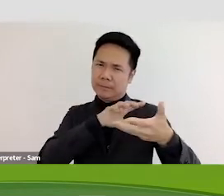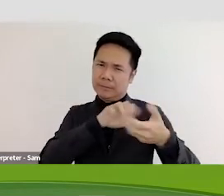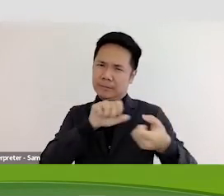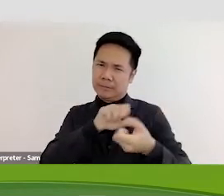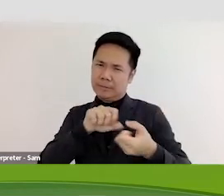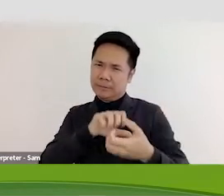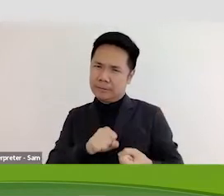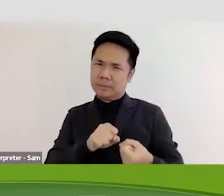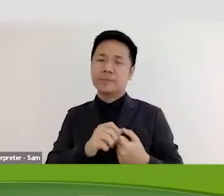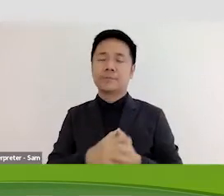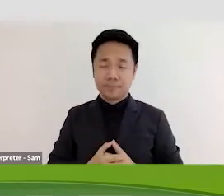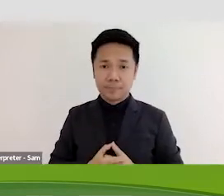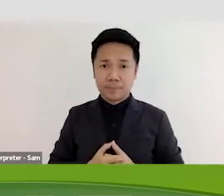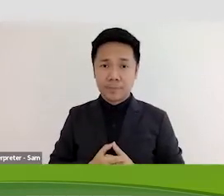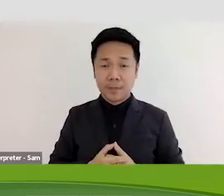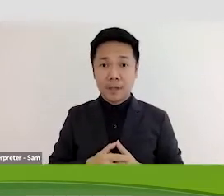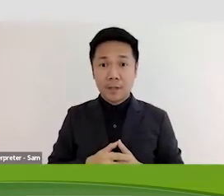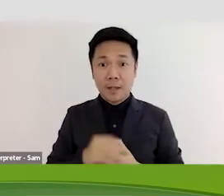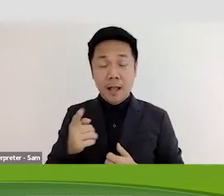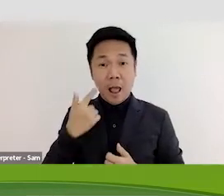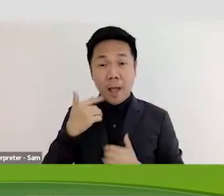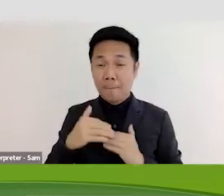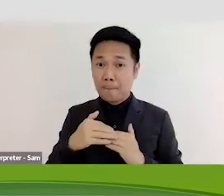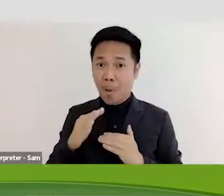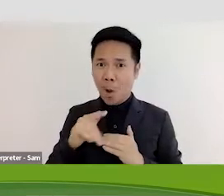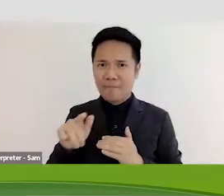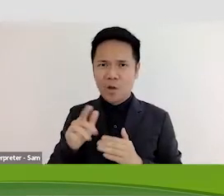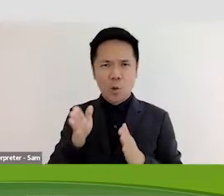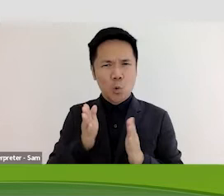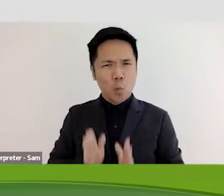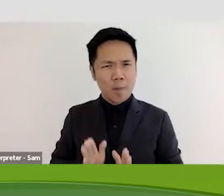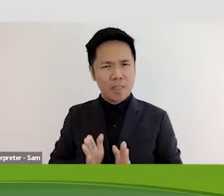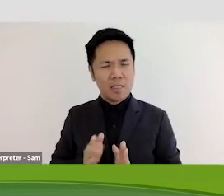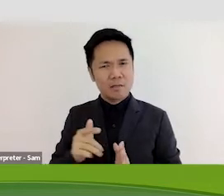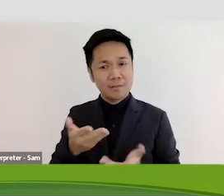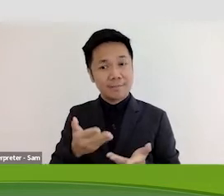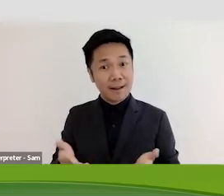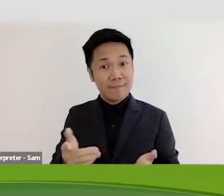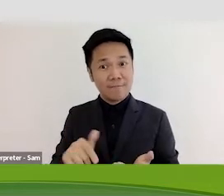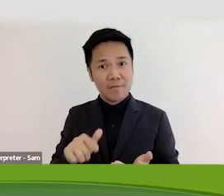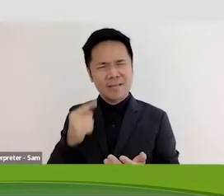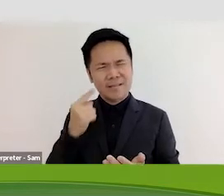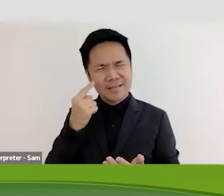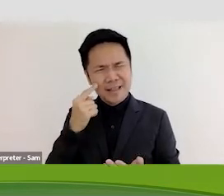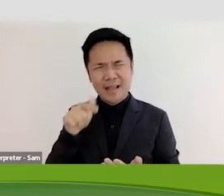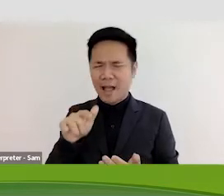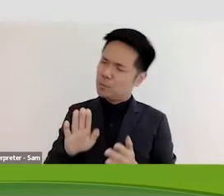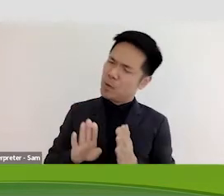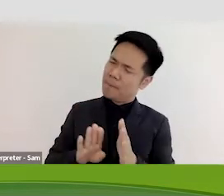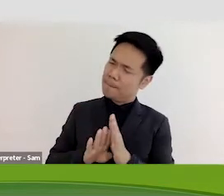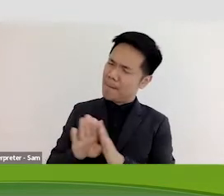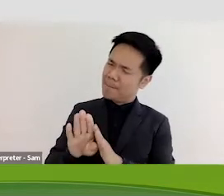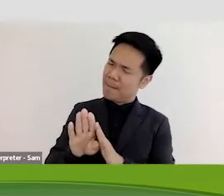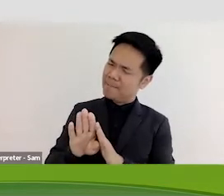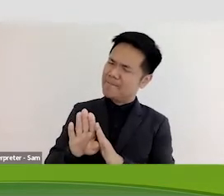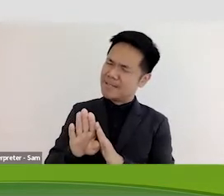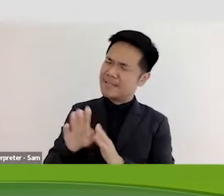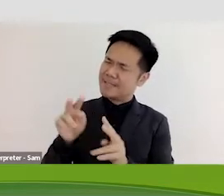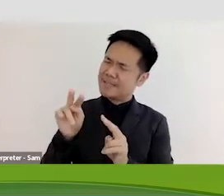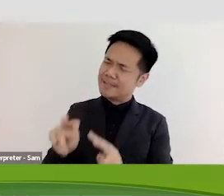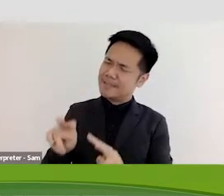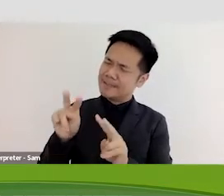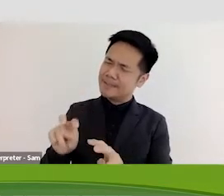Mobilize adequate financial and human resources to drive risk-informed development and